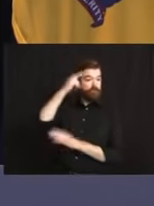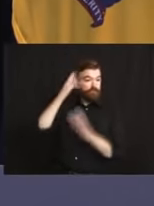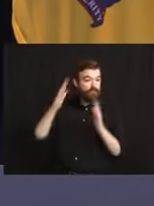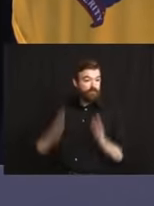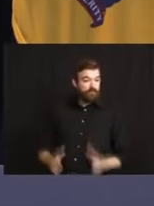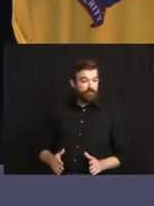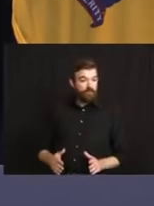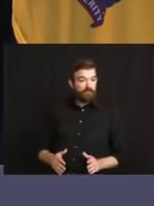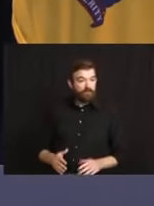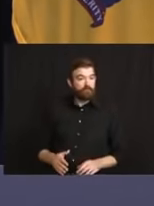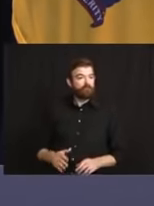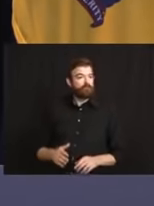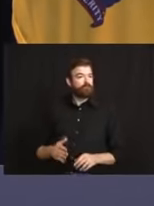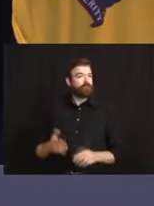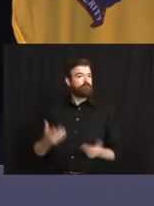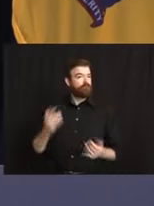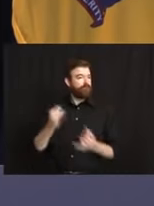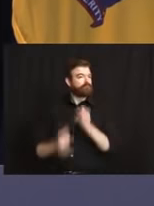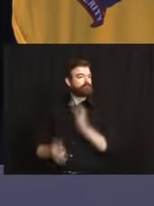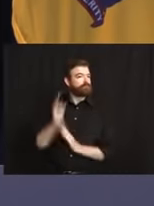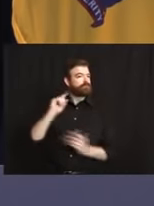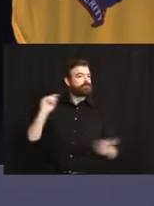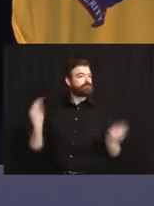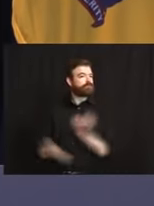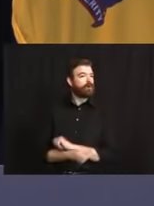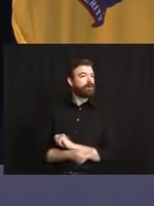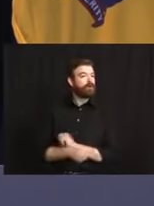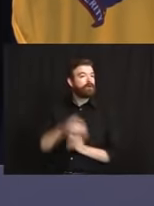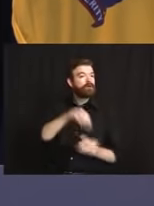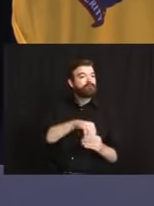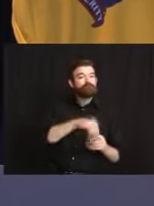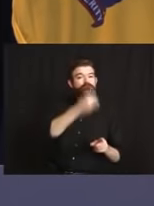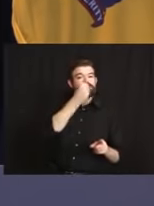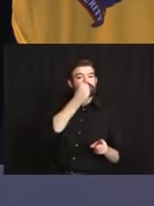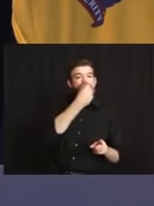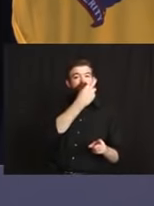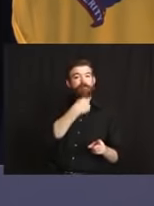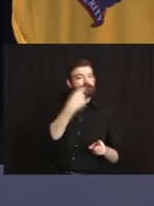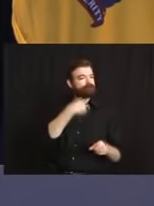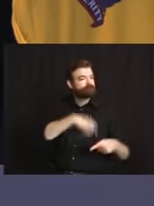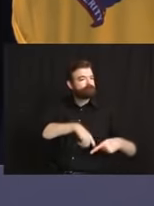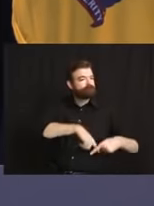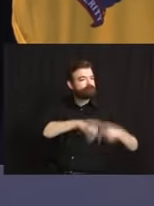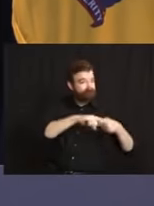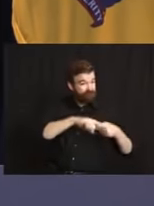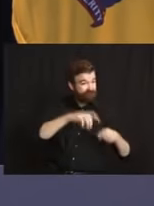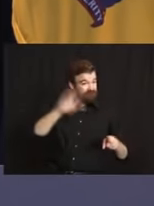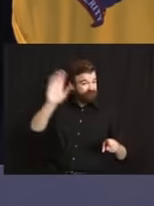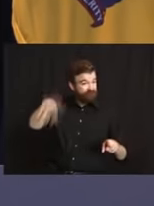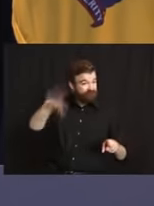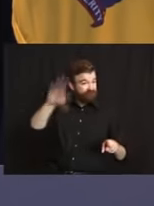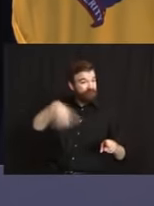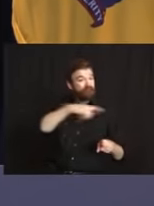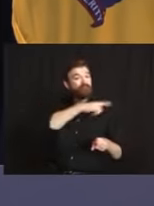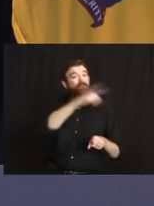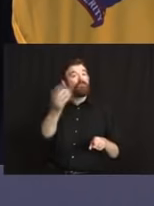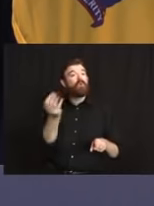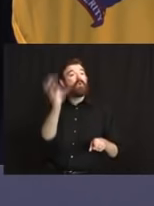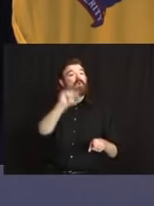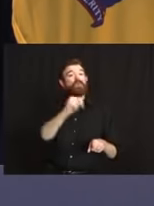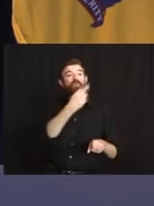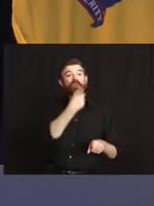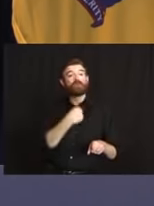to stop the reopening of restaurants, indoor eating, it's costing restaurateurs thousands of dollars.